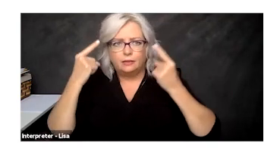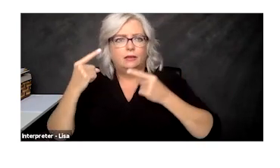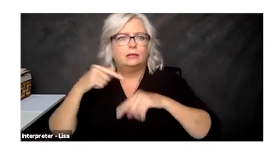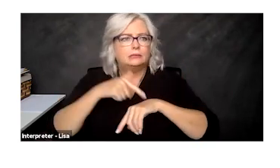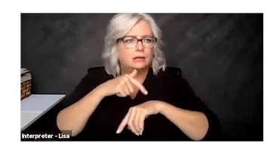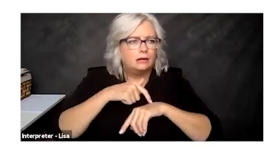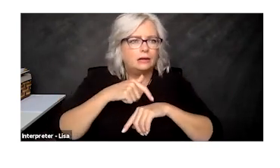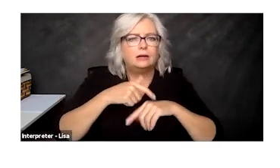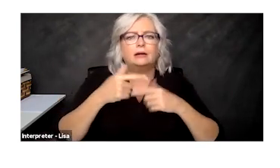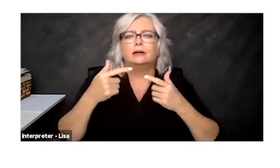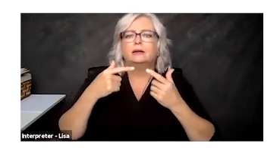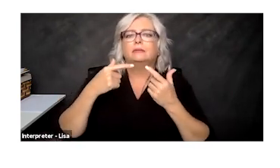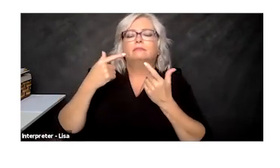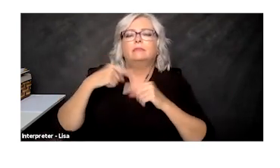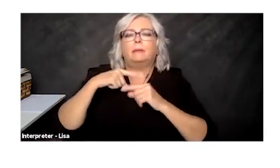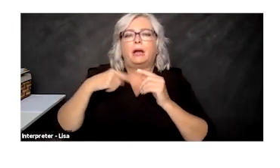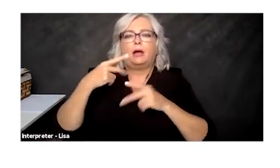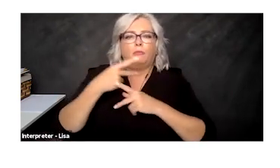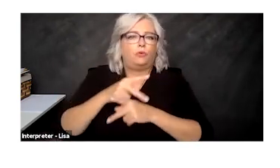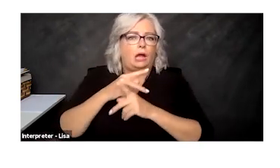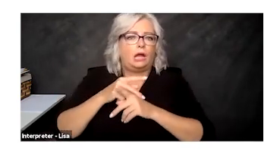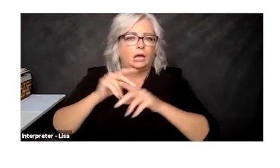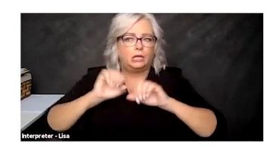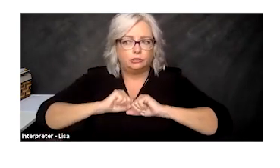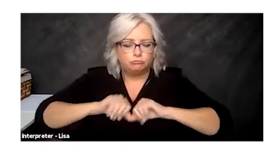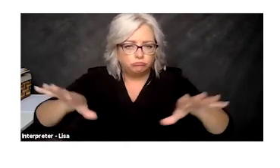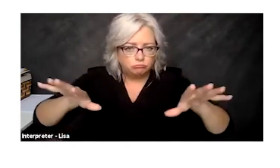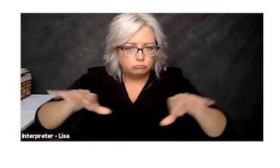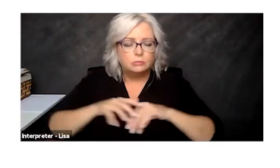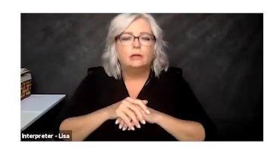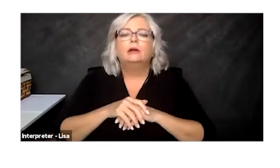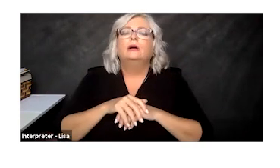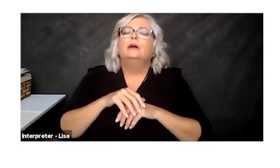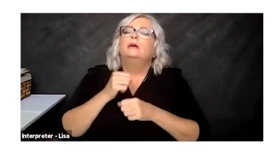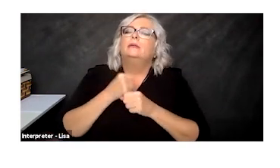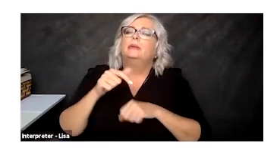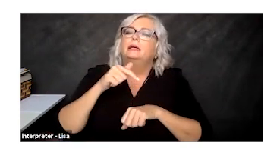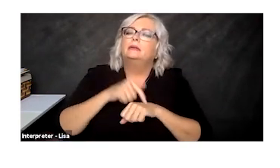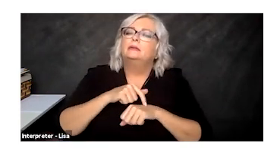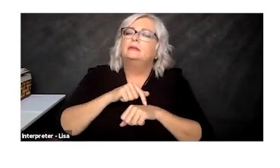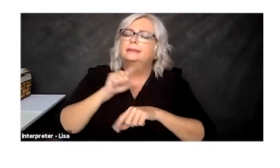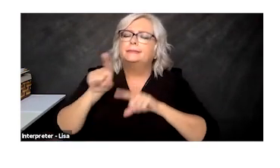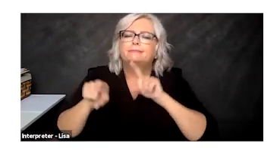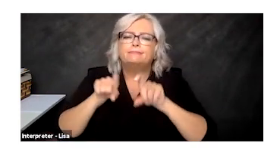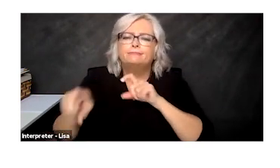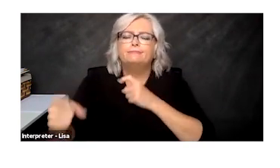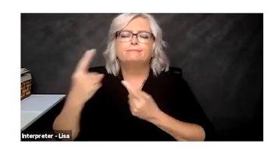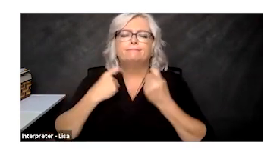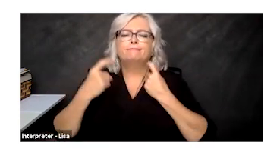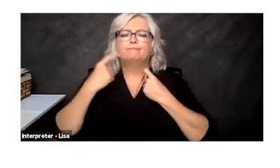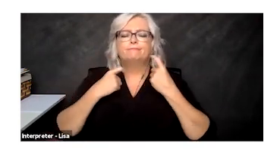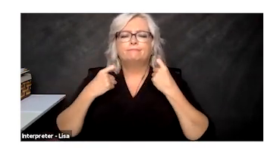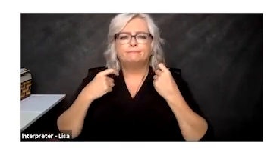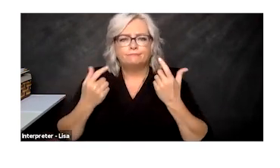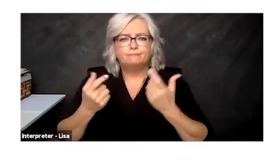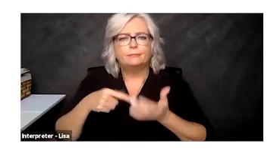that are being put out into the world. So make time to ask questions, reach out to more knowledgeable people, and pay them